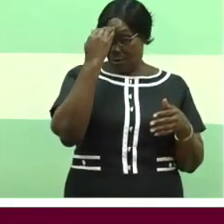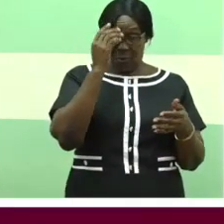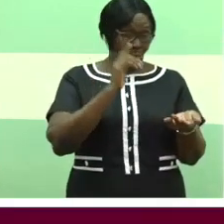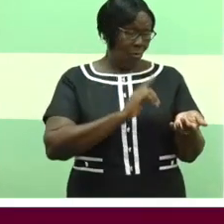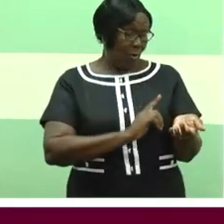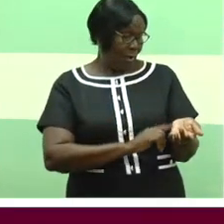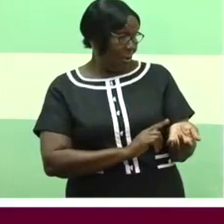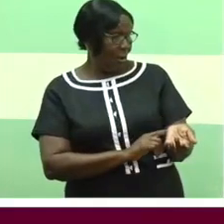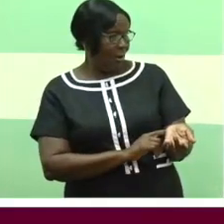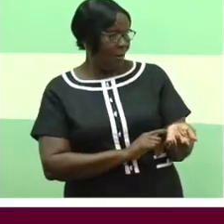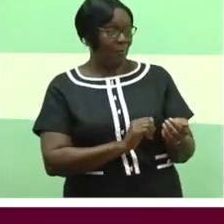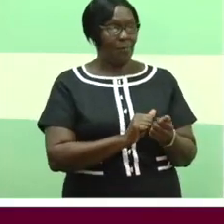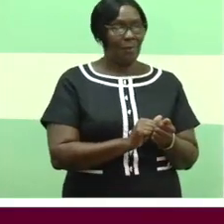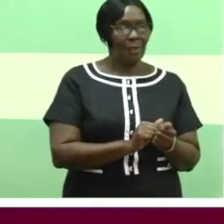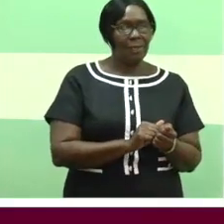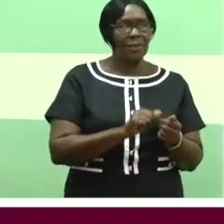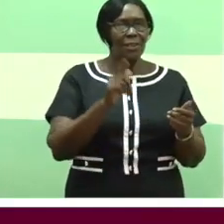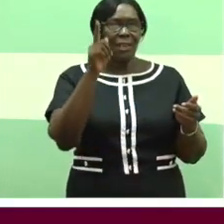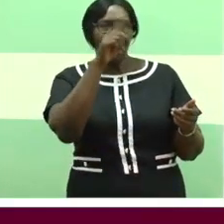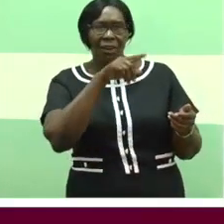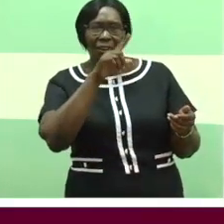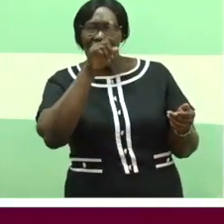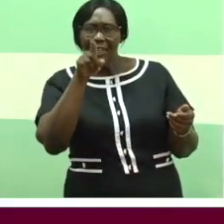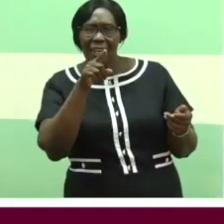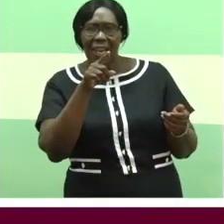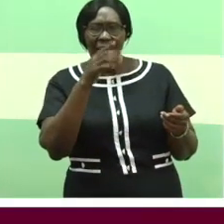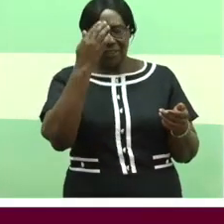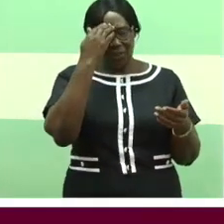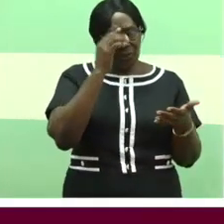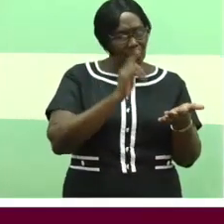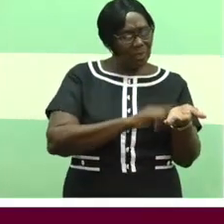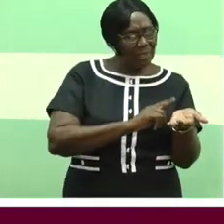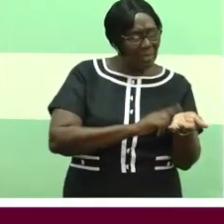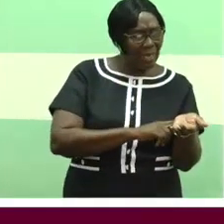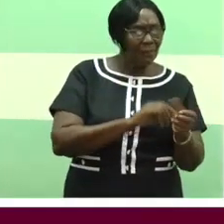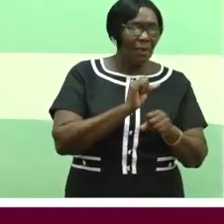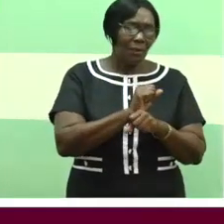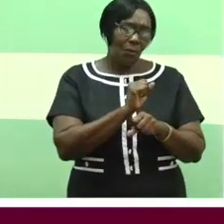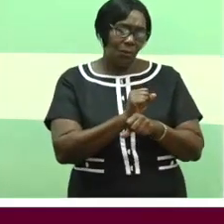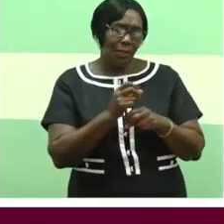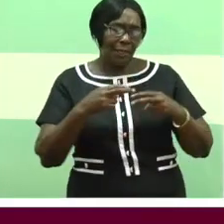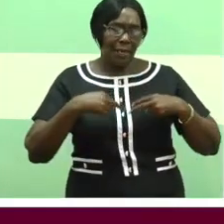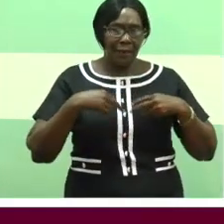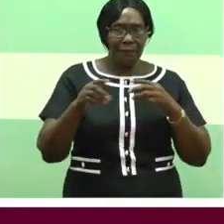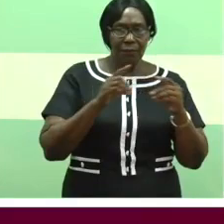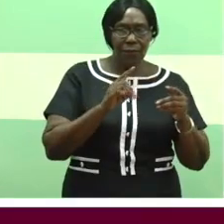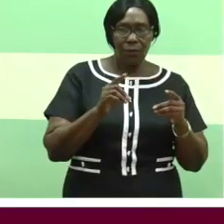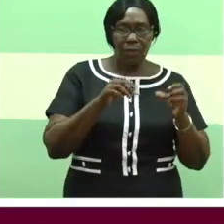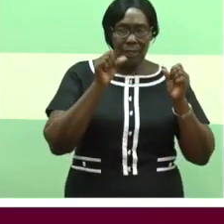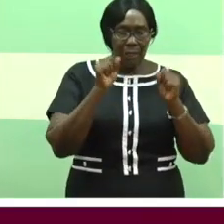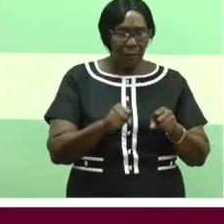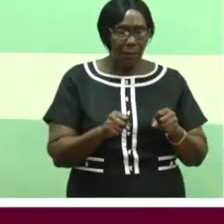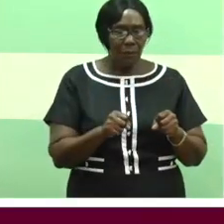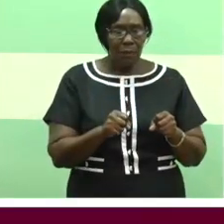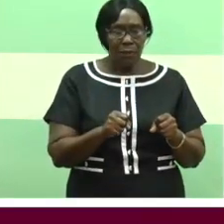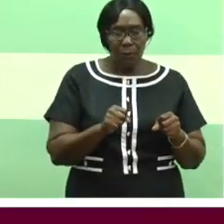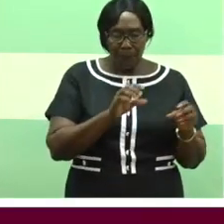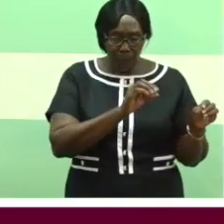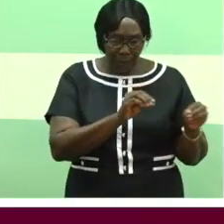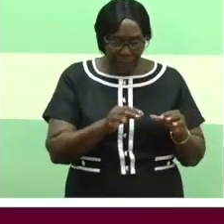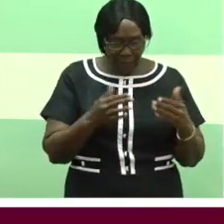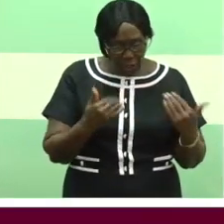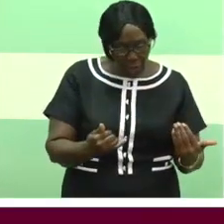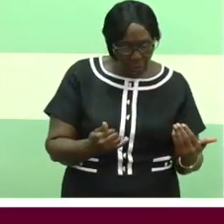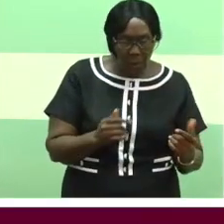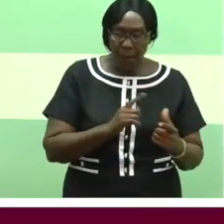to associate the clock hands with this time and the task that they have to do. They are able to sequence. I do this